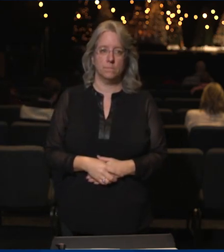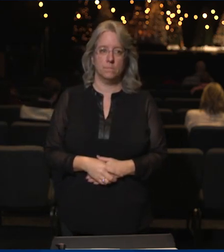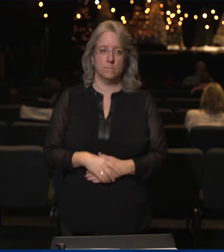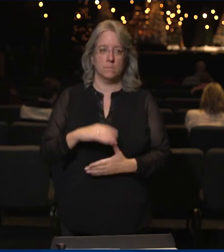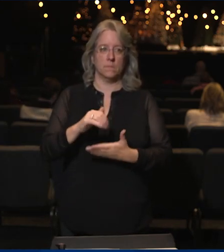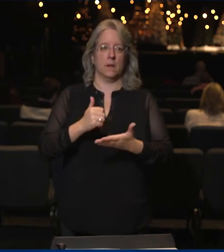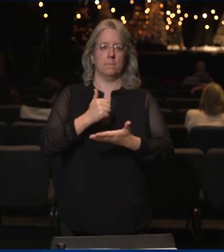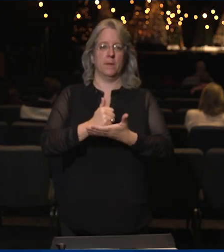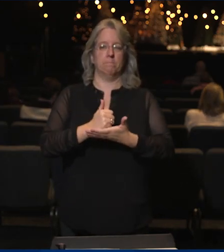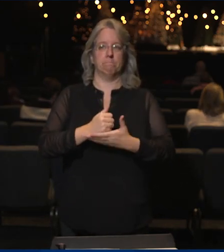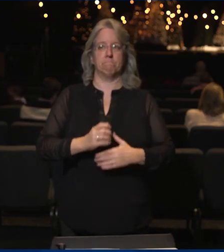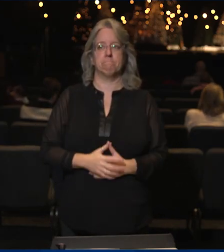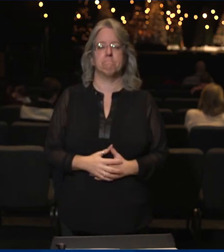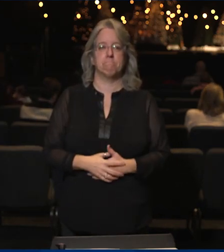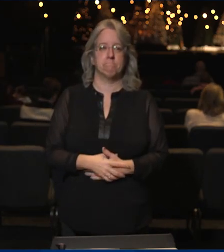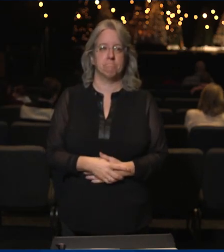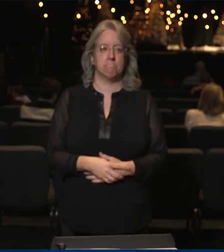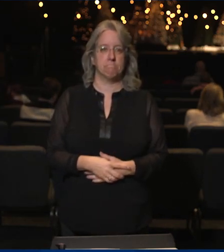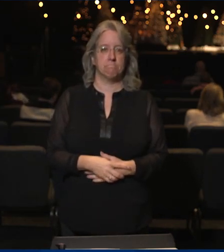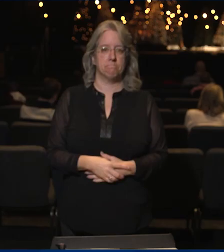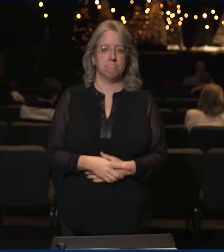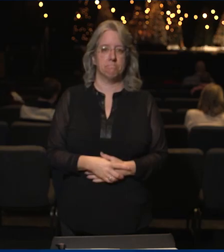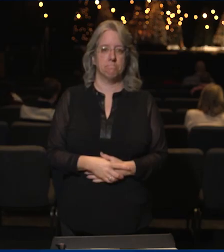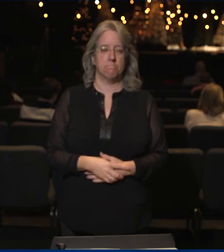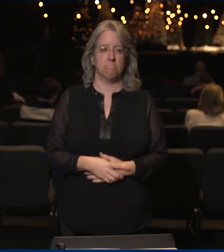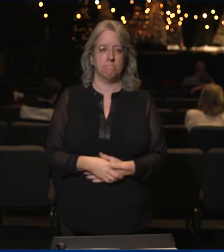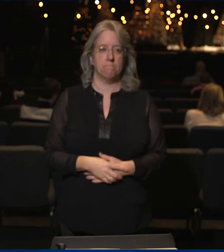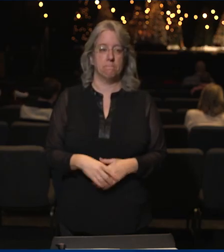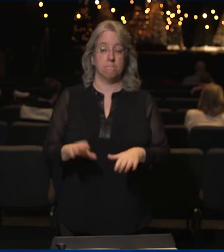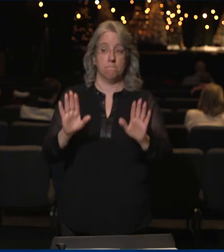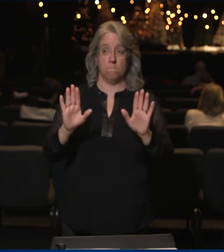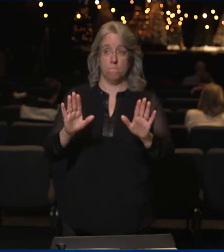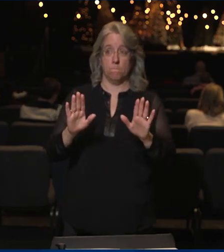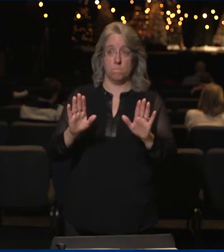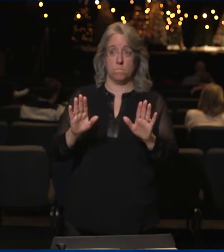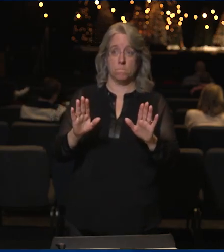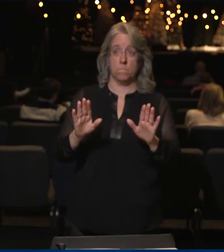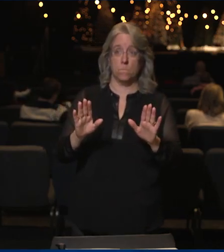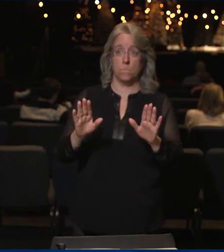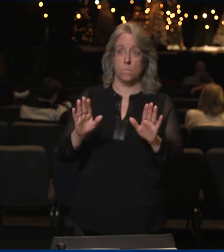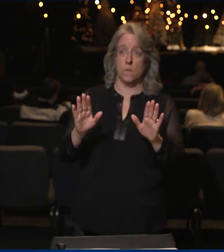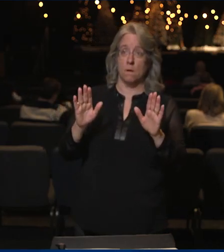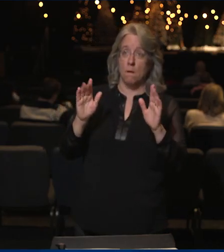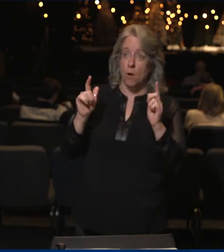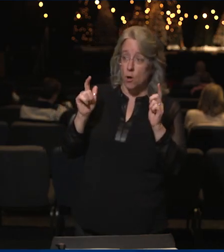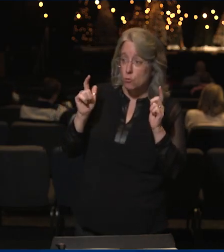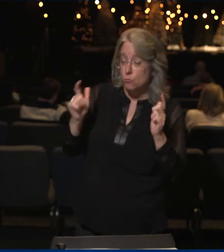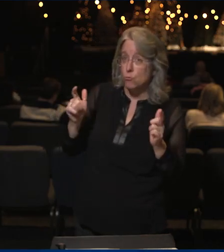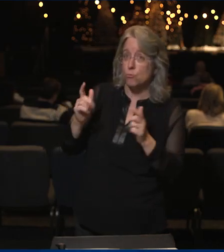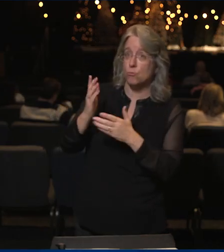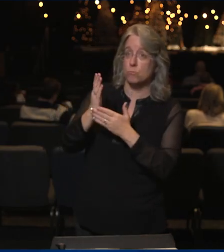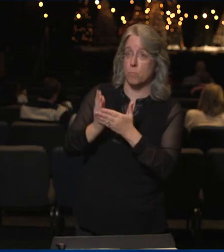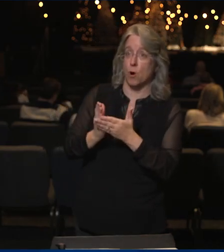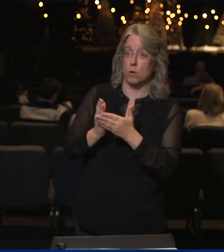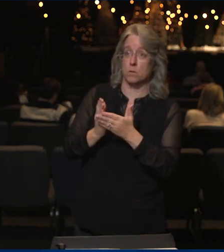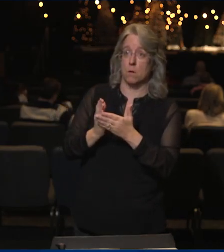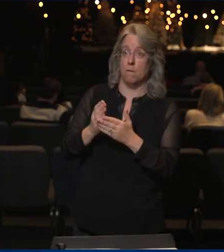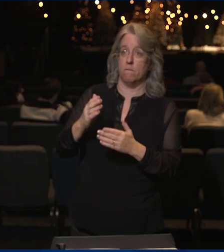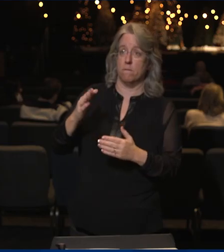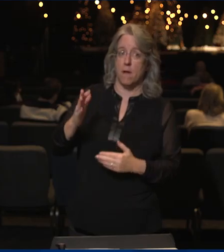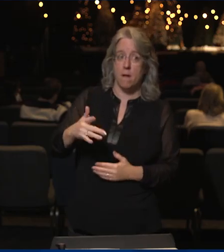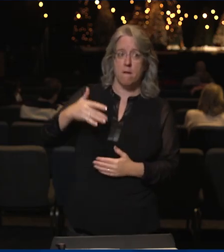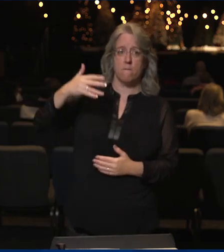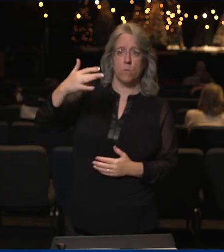Amen. A huge part of why every so often we want to